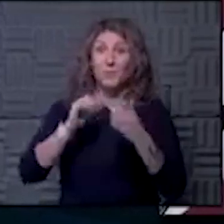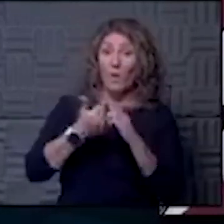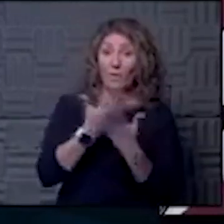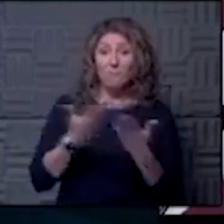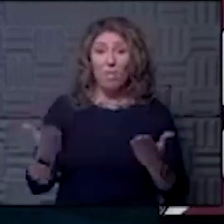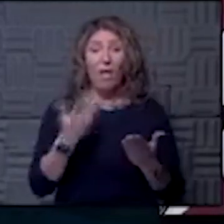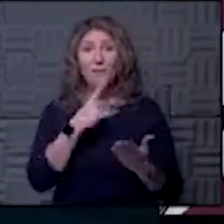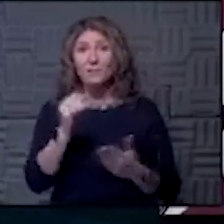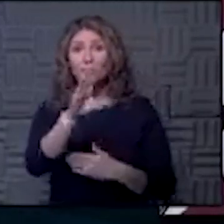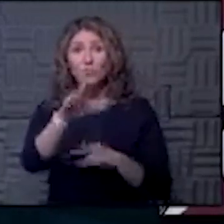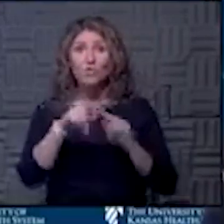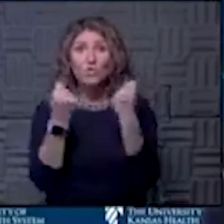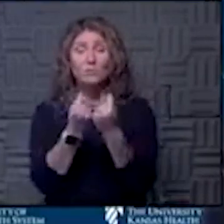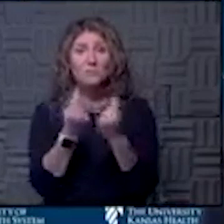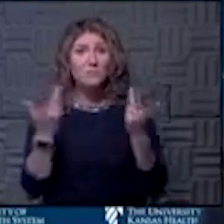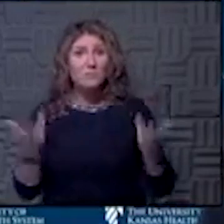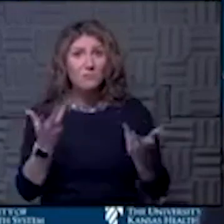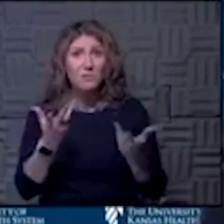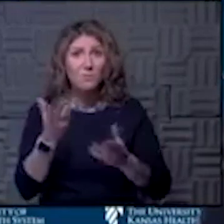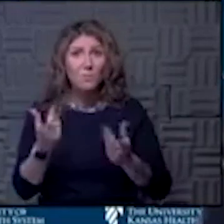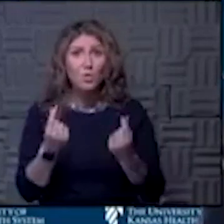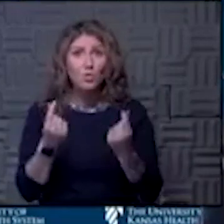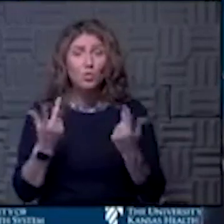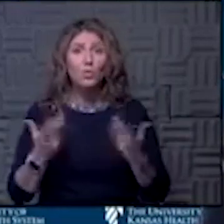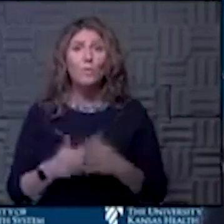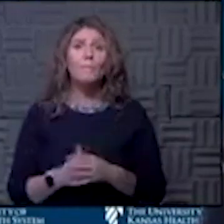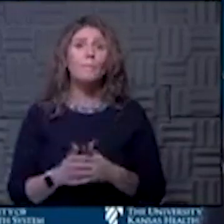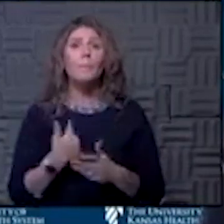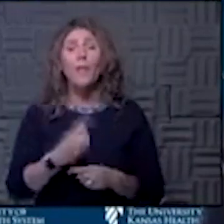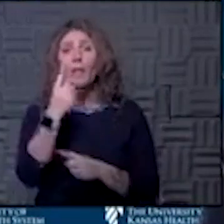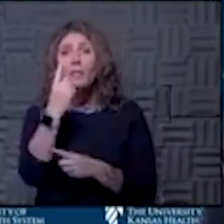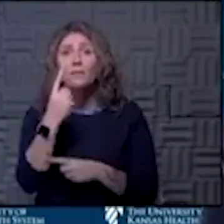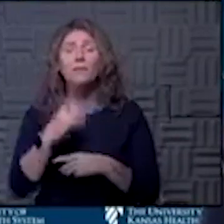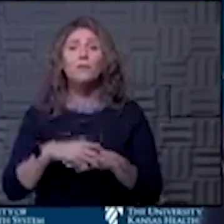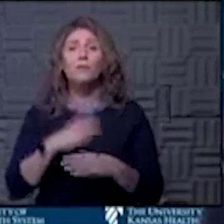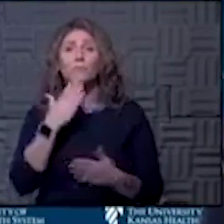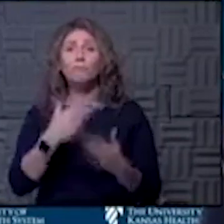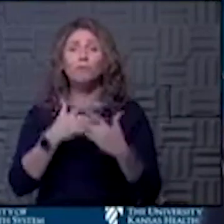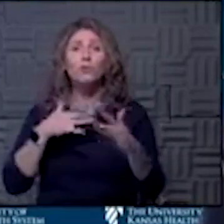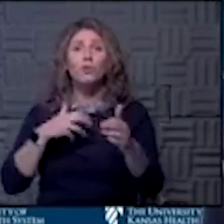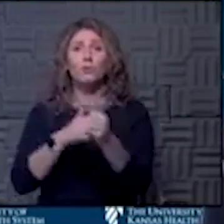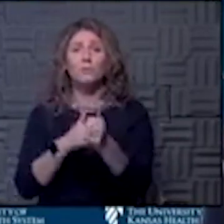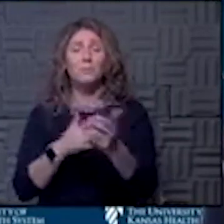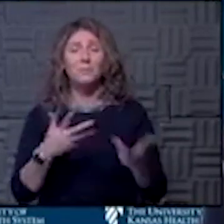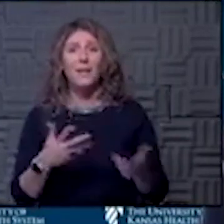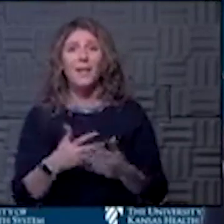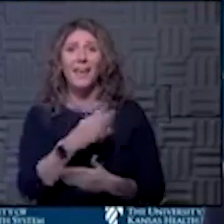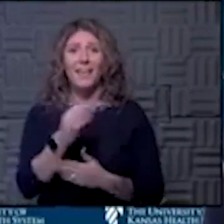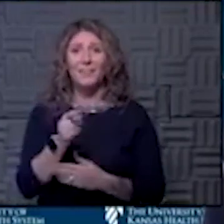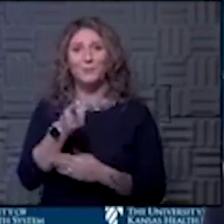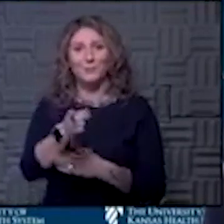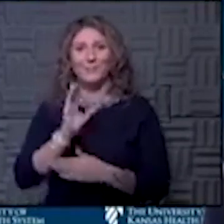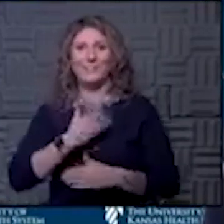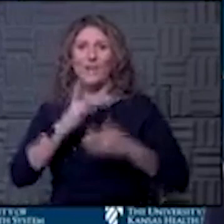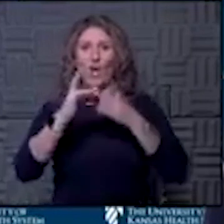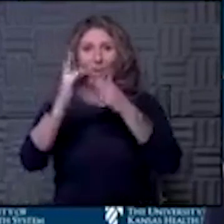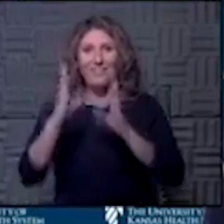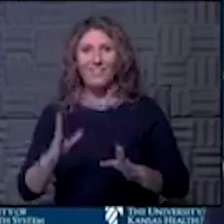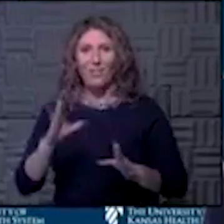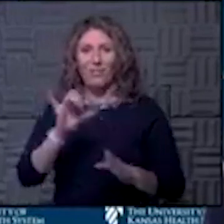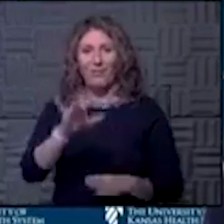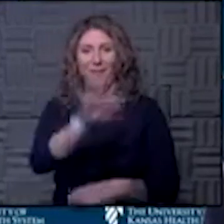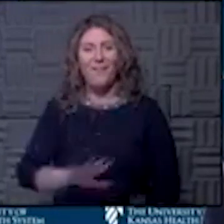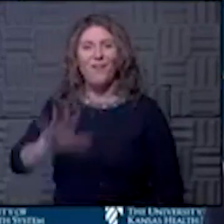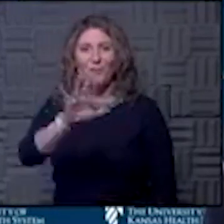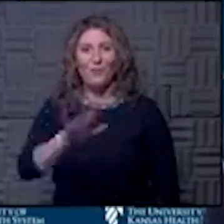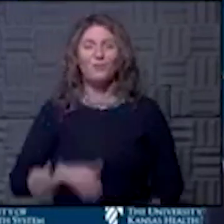team's holding up? Well, I think Rachel gave a great update, and she is our leader in the area and